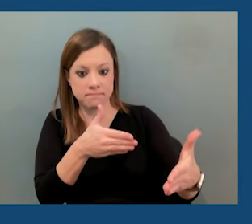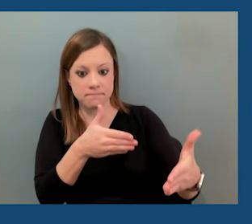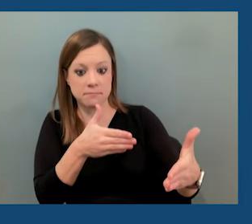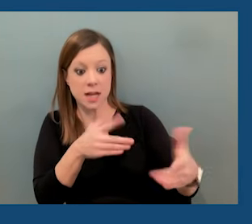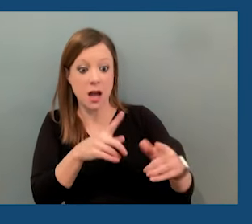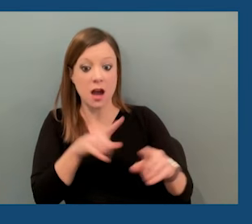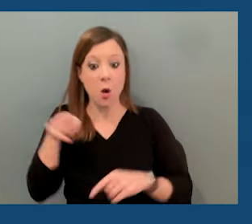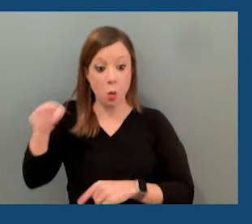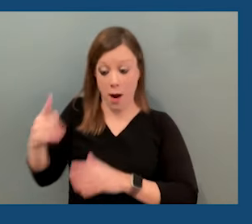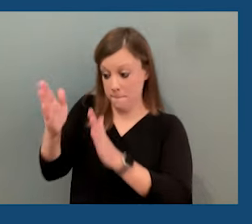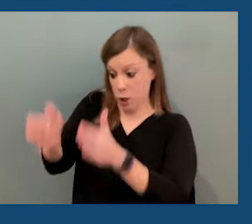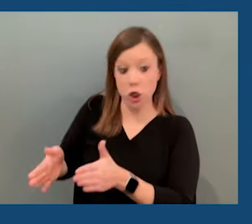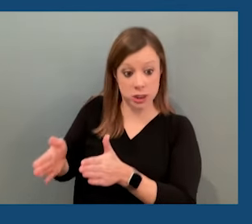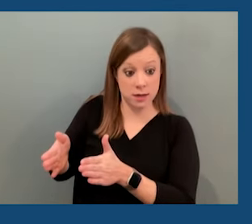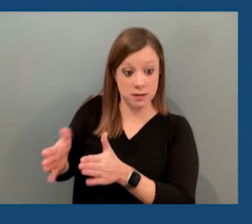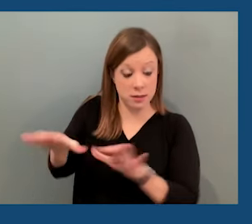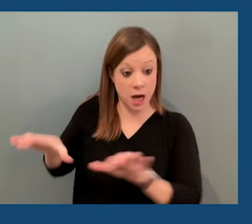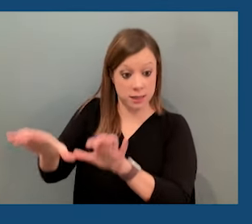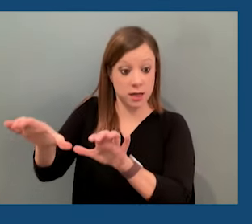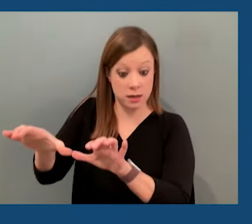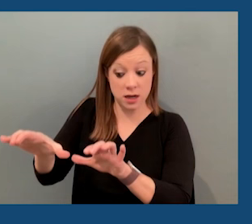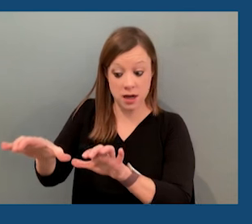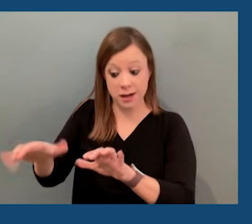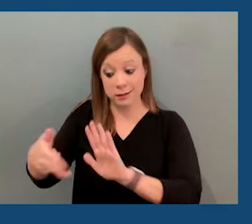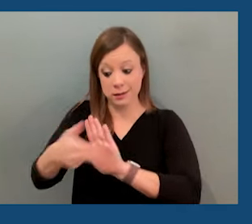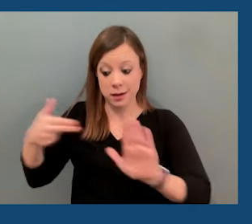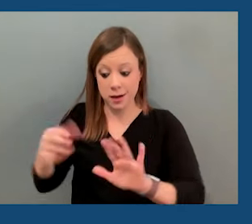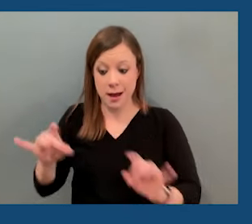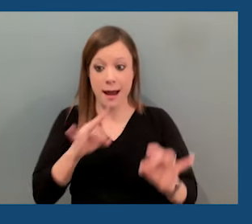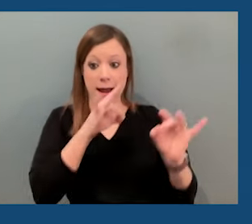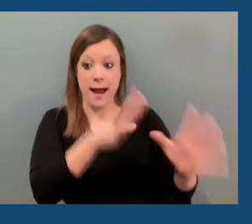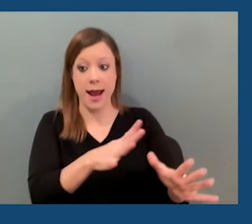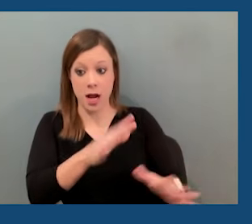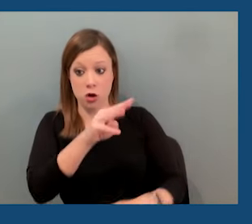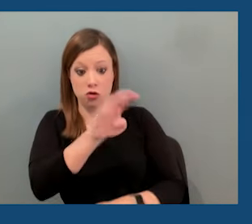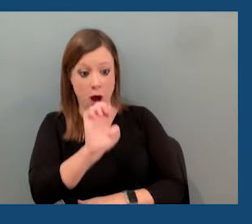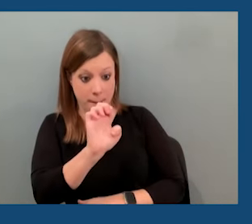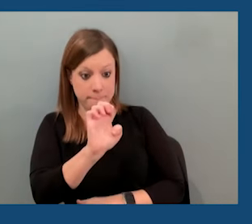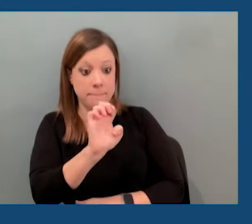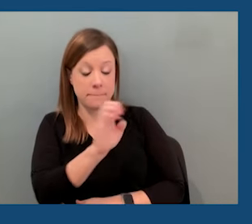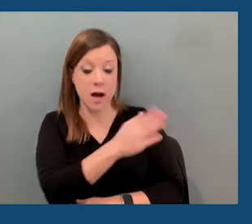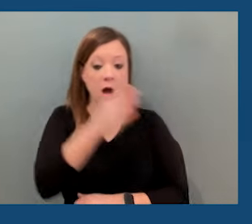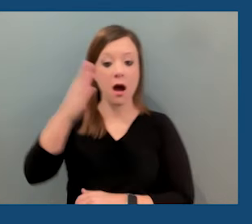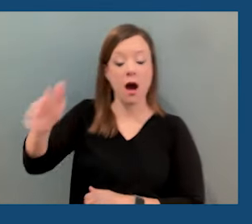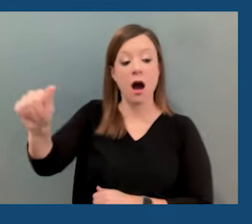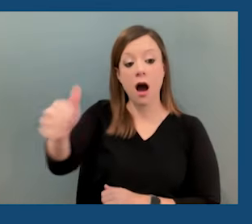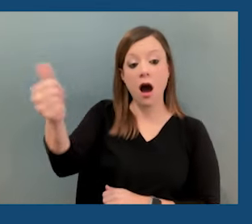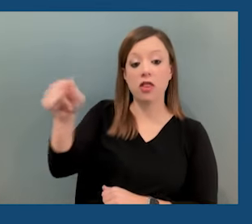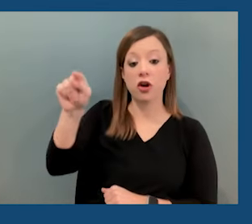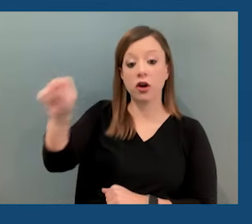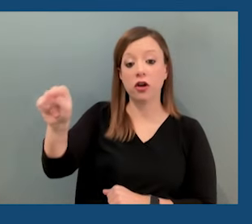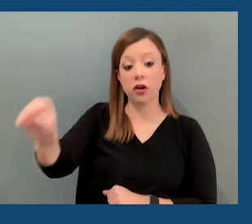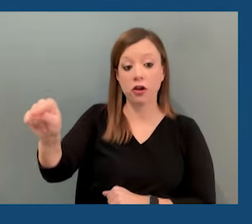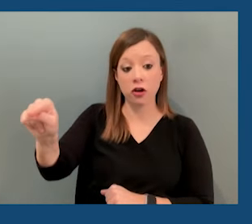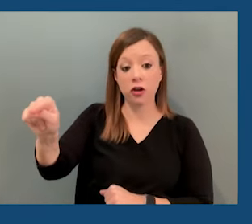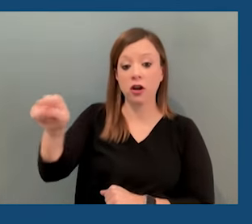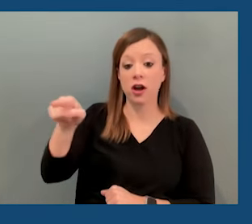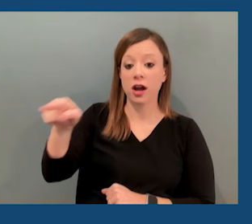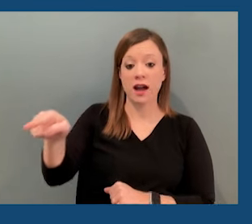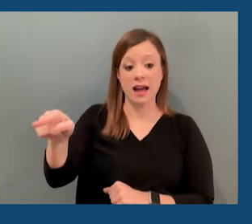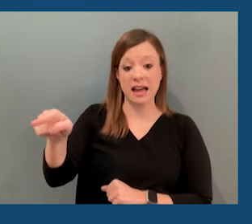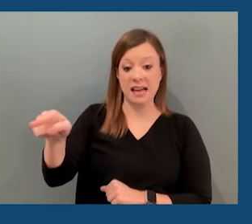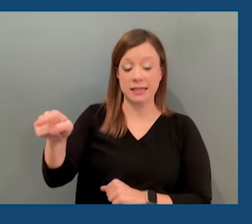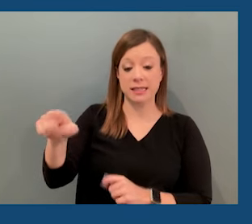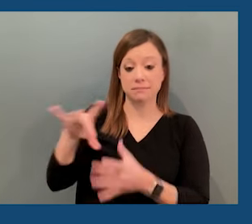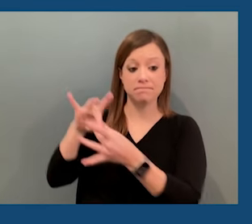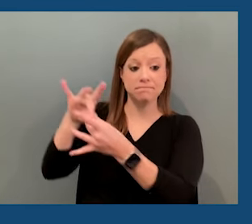it, it's a hate crime. But if a gang of people do it, it's not a hate crime. So I want to work with our legislature to fix some of these areas where we can really tighten up and